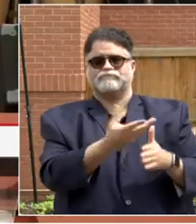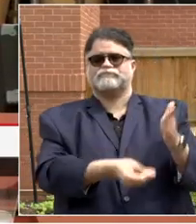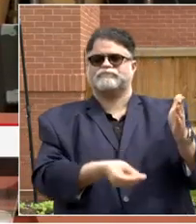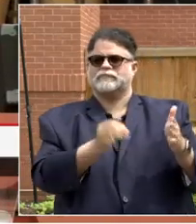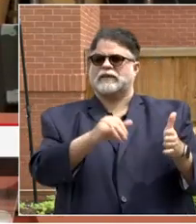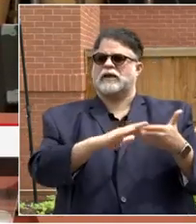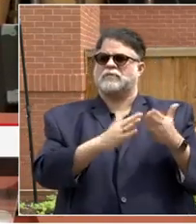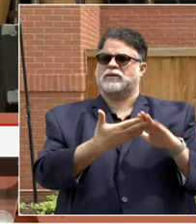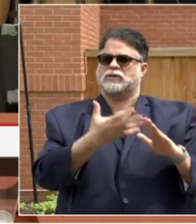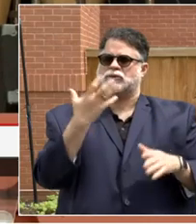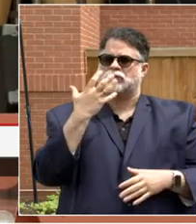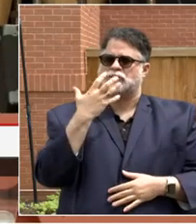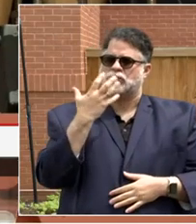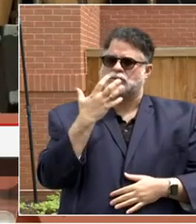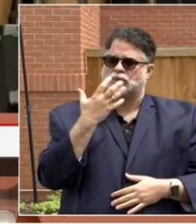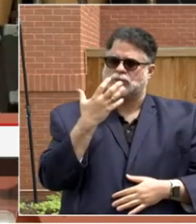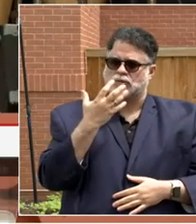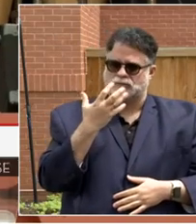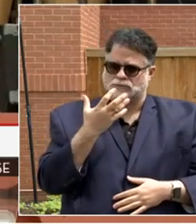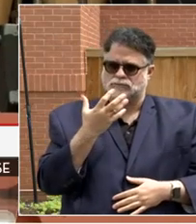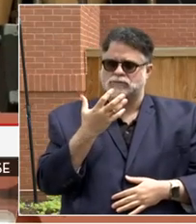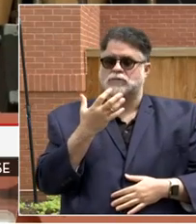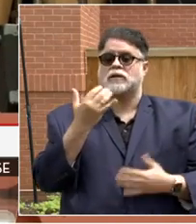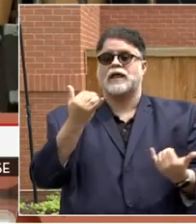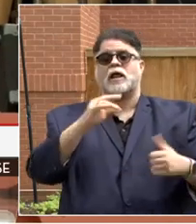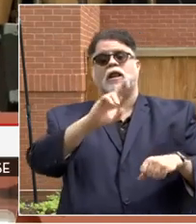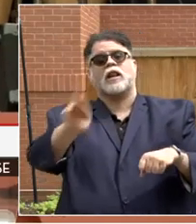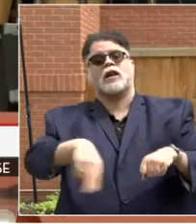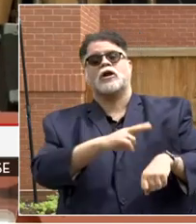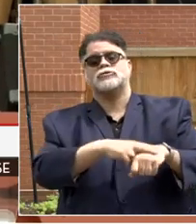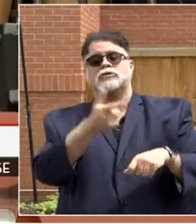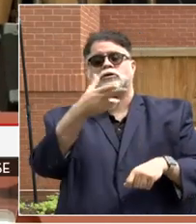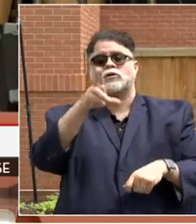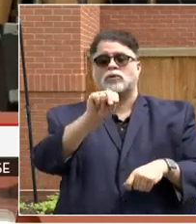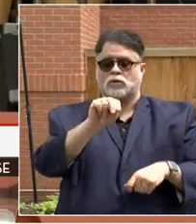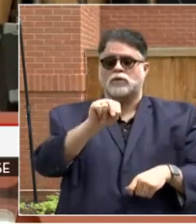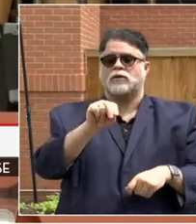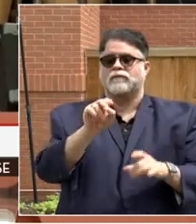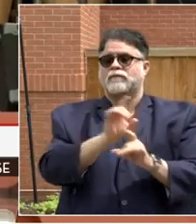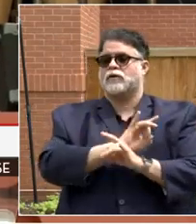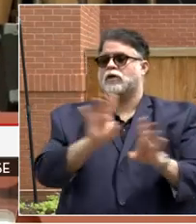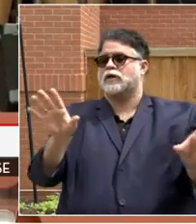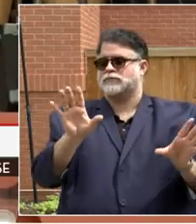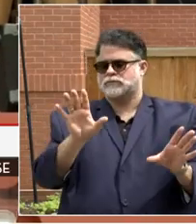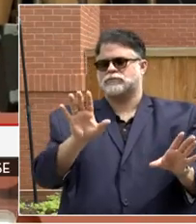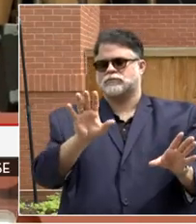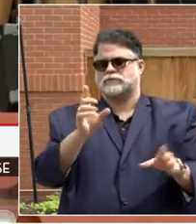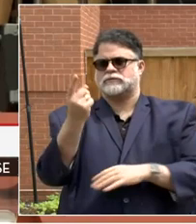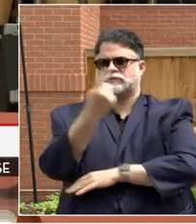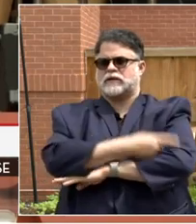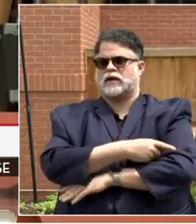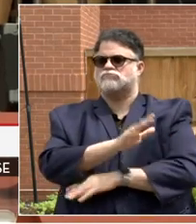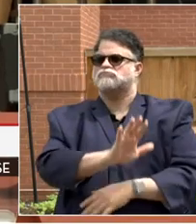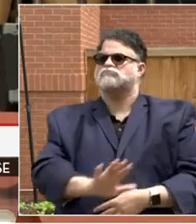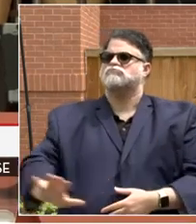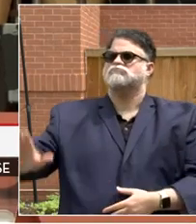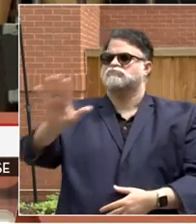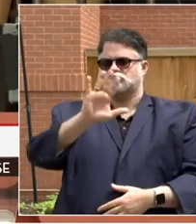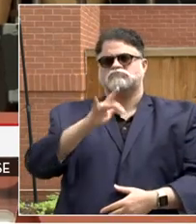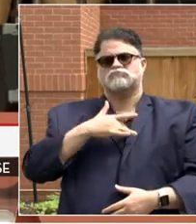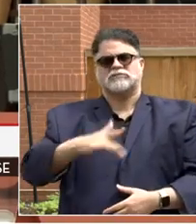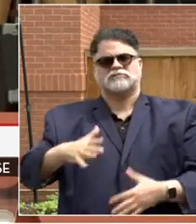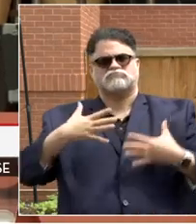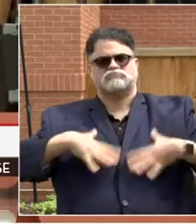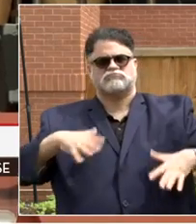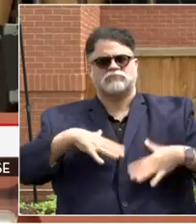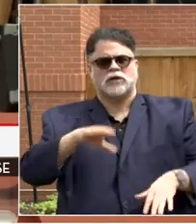Today is National Gun Violence Awareness Day. People all over the country will be wearing orange. We will